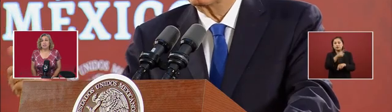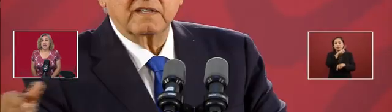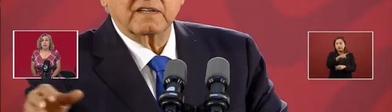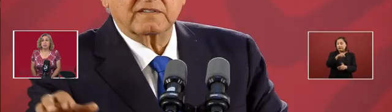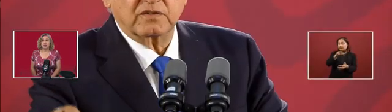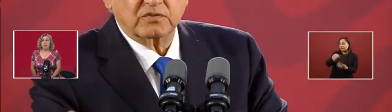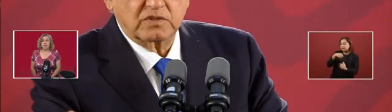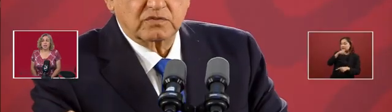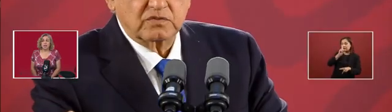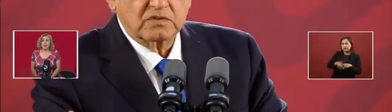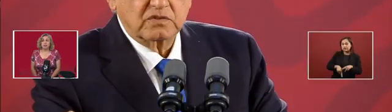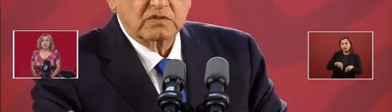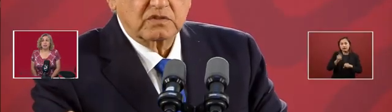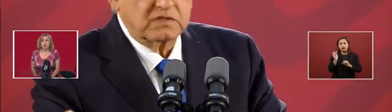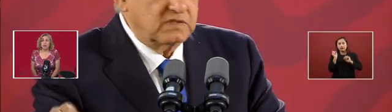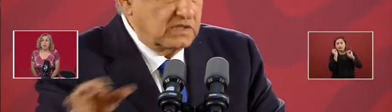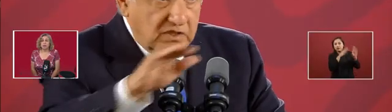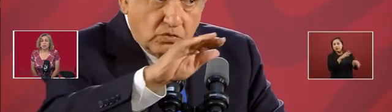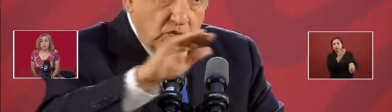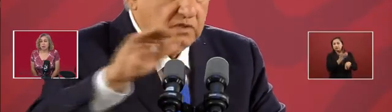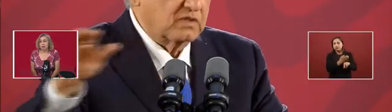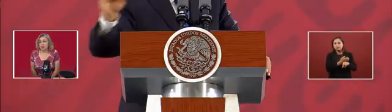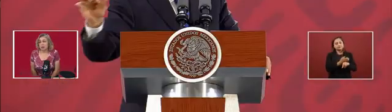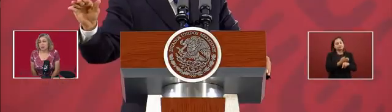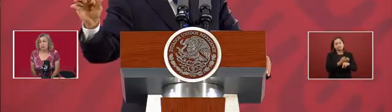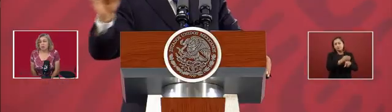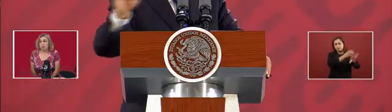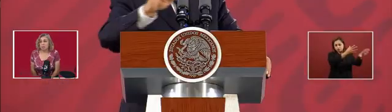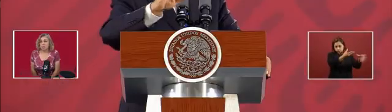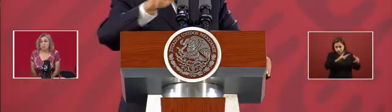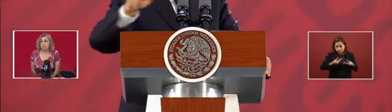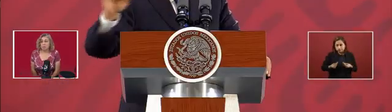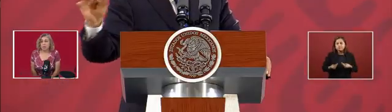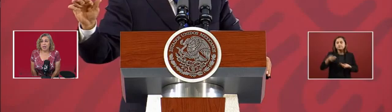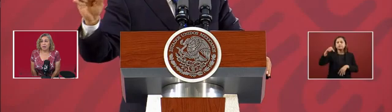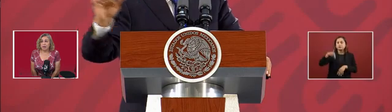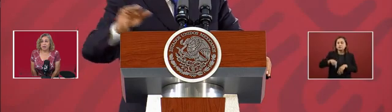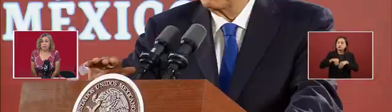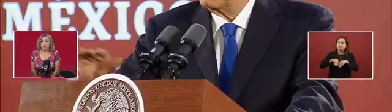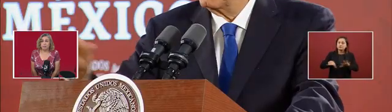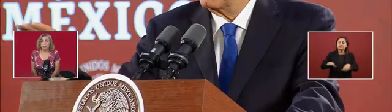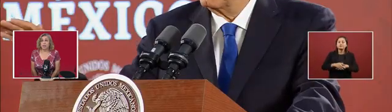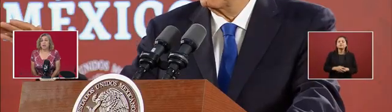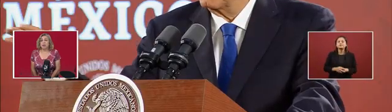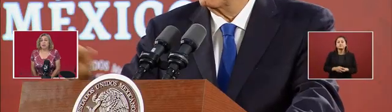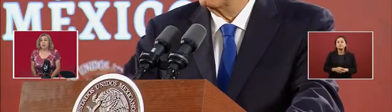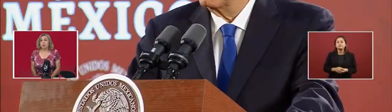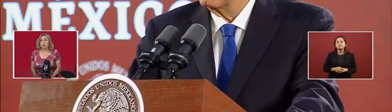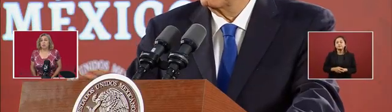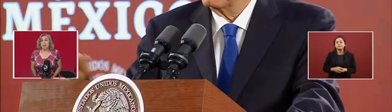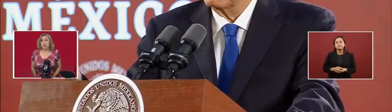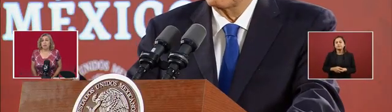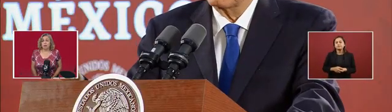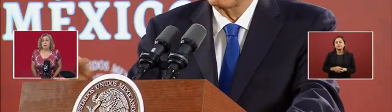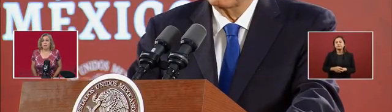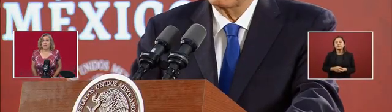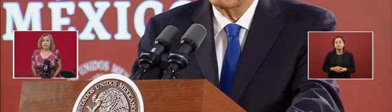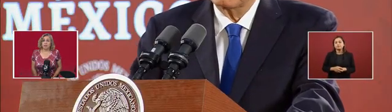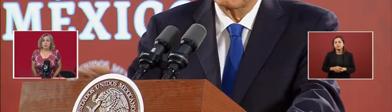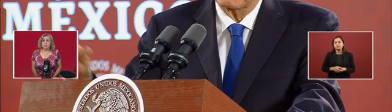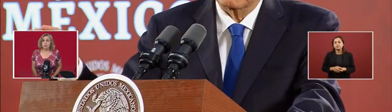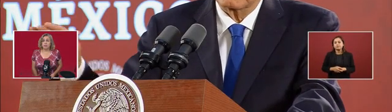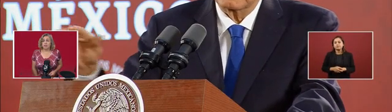because tomorrow we'll be informing El acuerdo migratorio. regarding the migratory agreement. Secretario Marcelo Ebrard, The